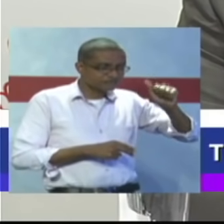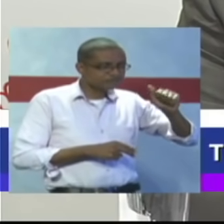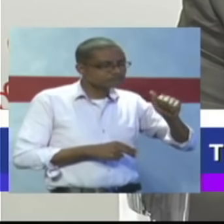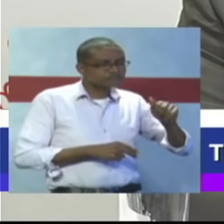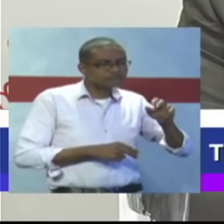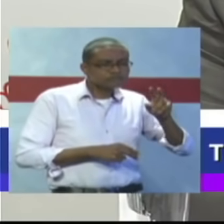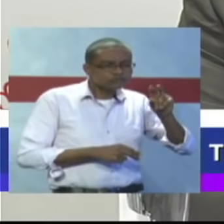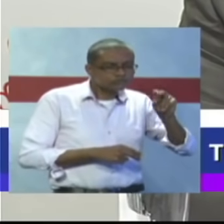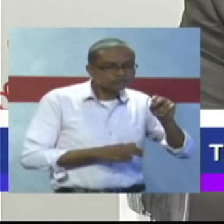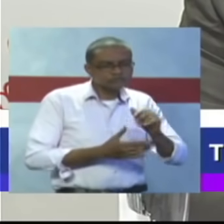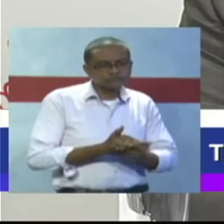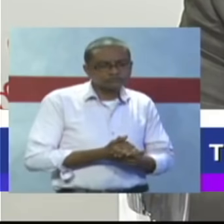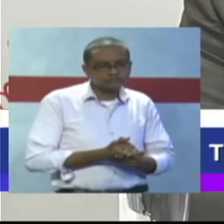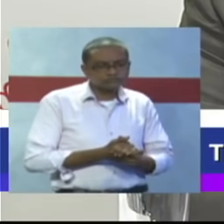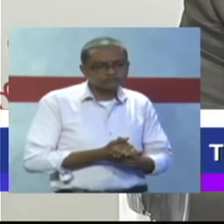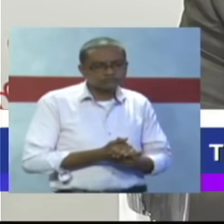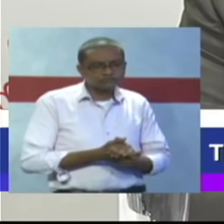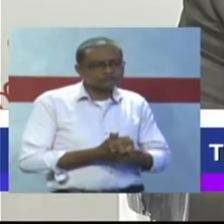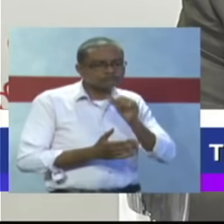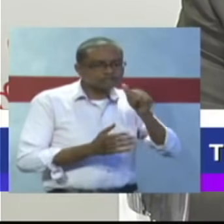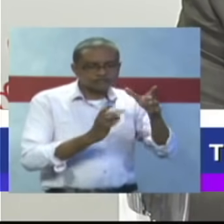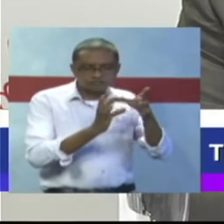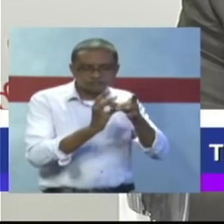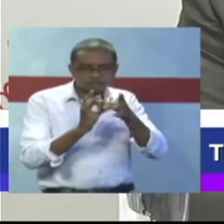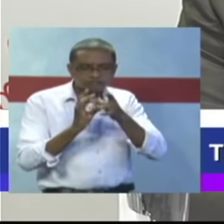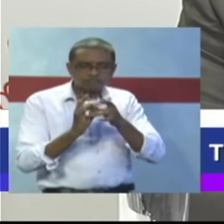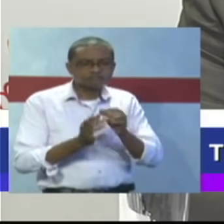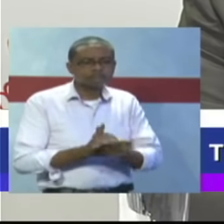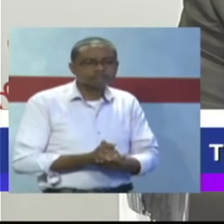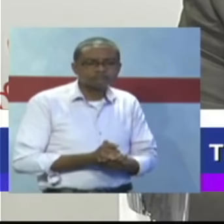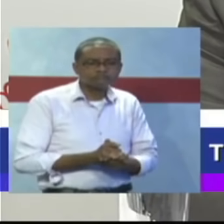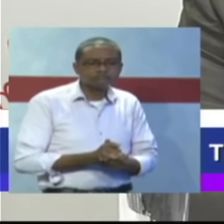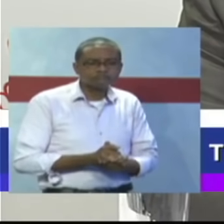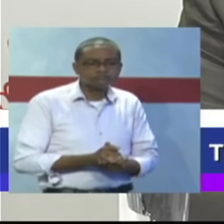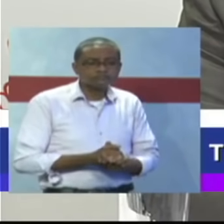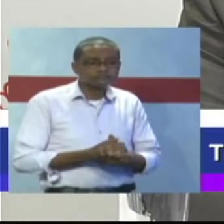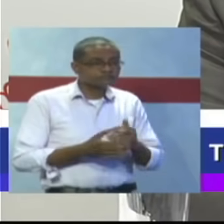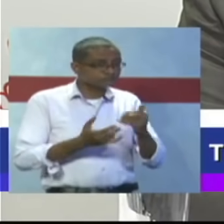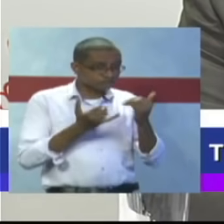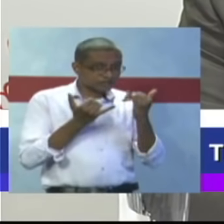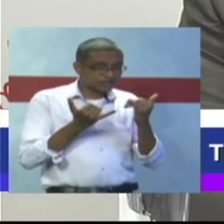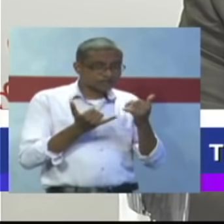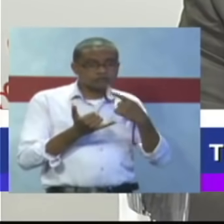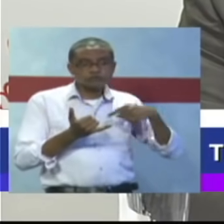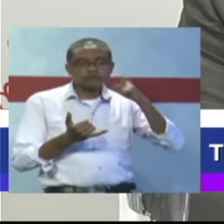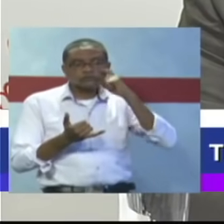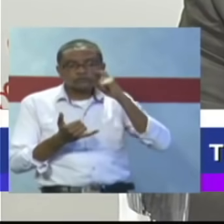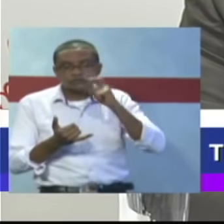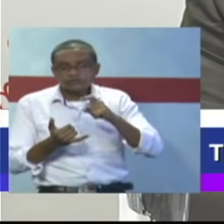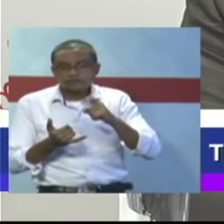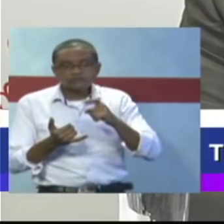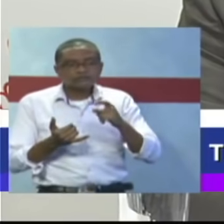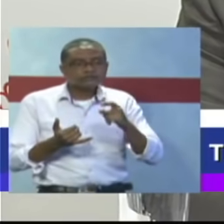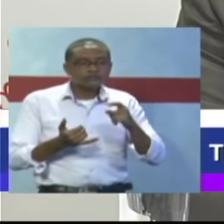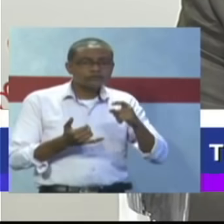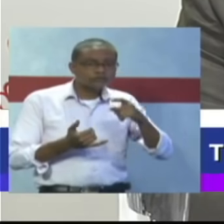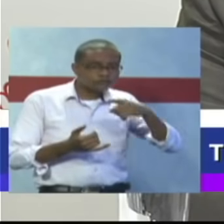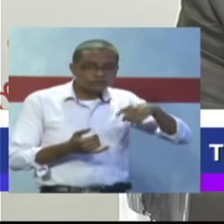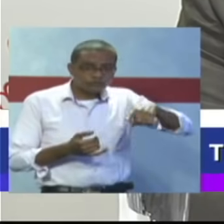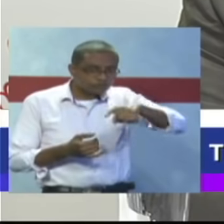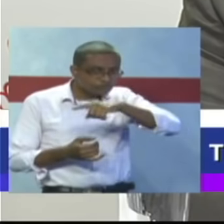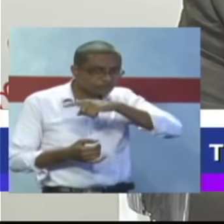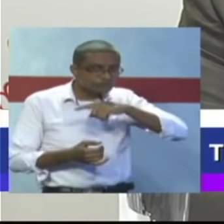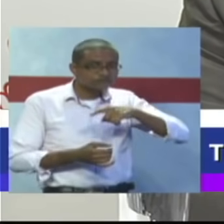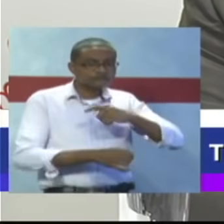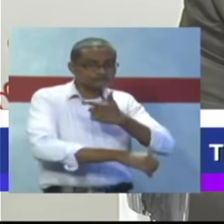about. And again, as we mentioned, I'm just going to reiterate, so far, among all of the cases that we have noted of